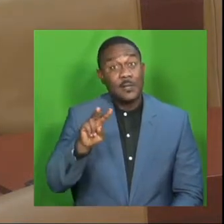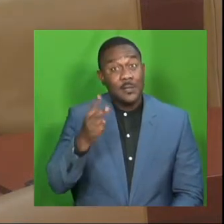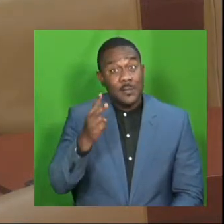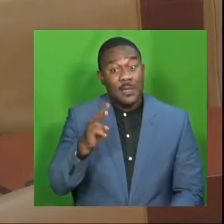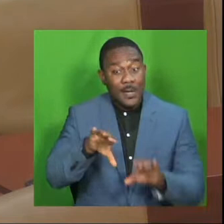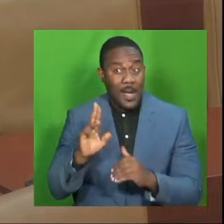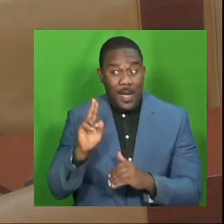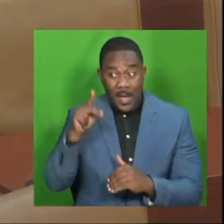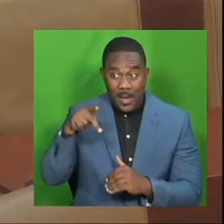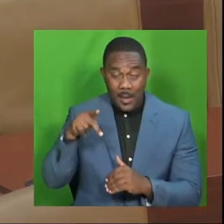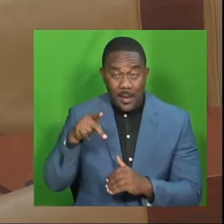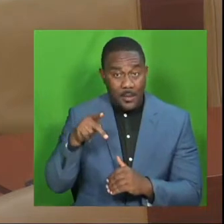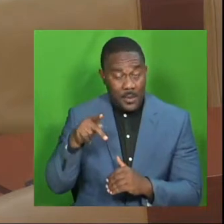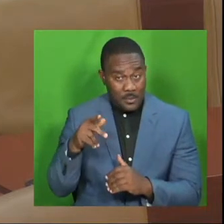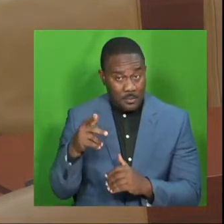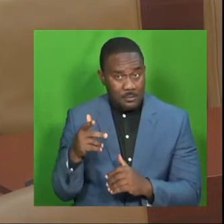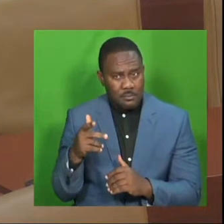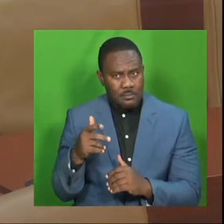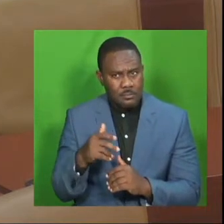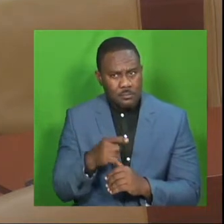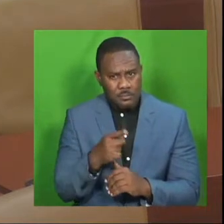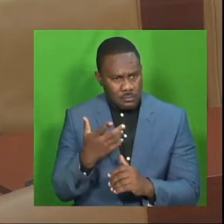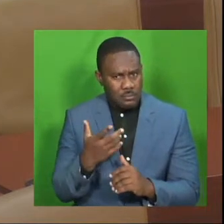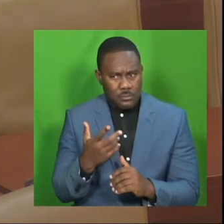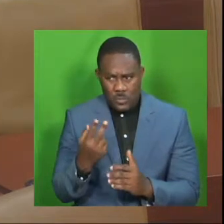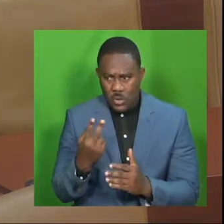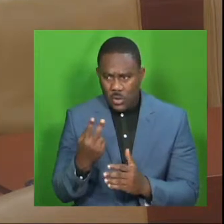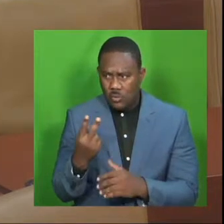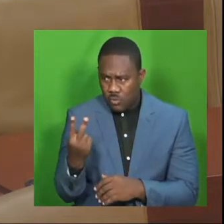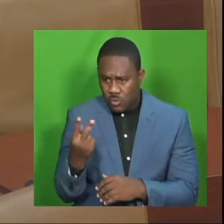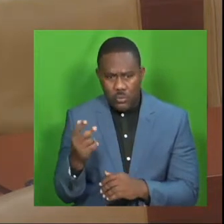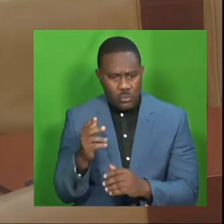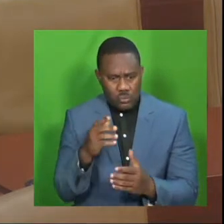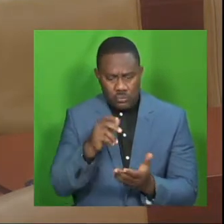the 2 of them Ghana School of Law